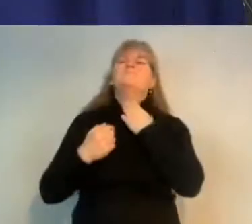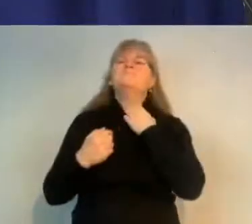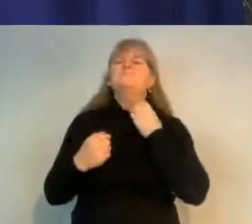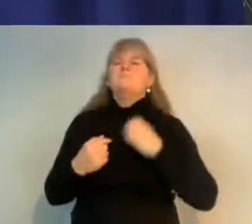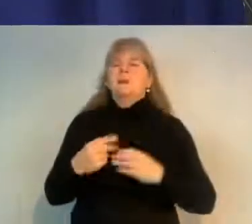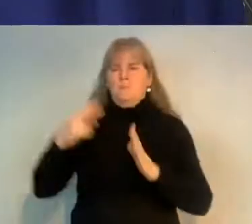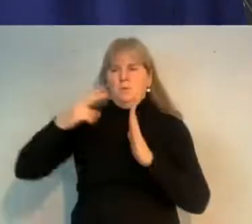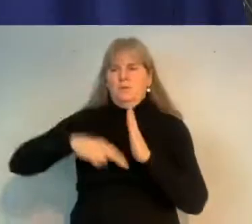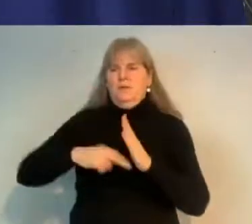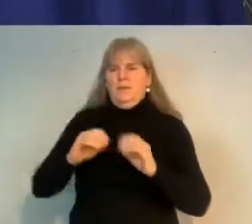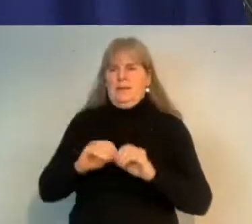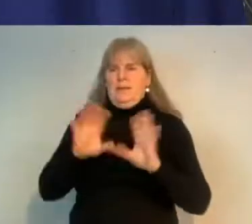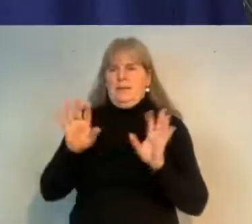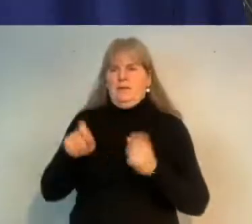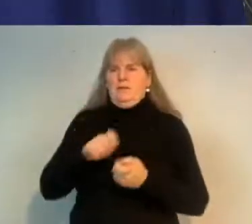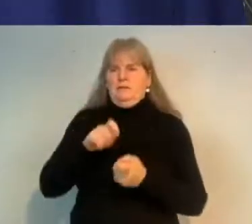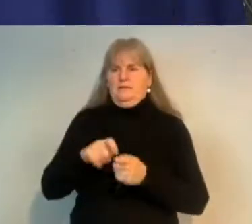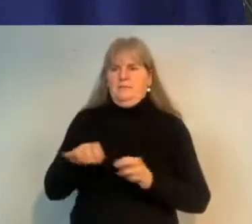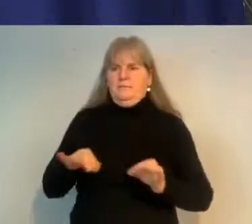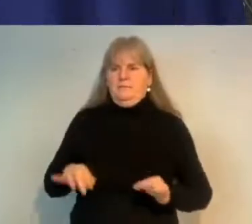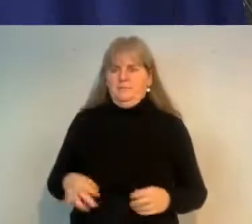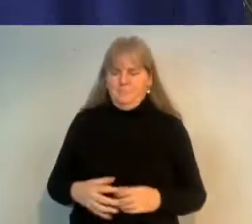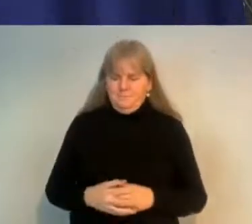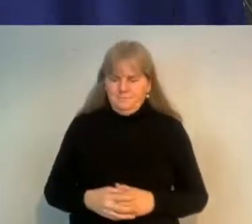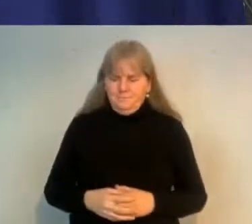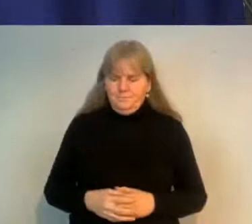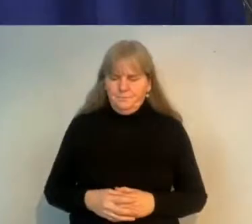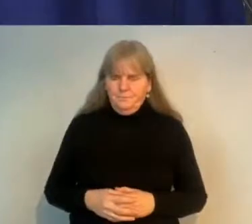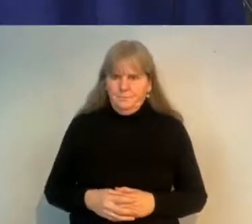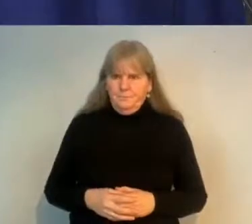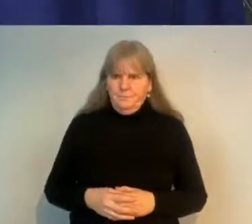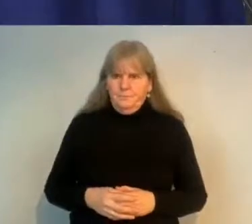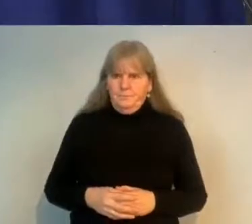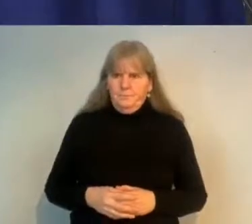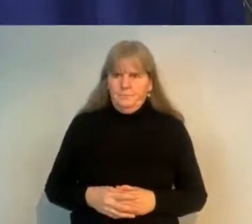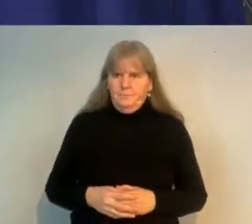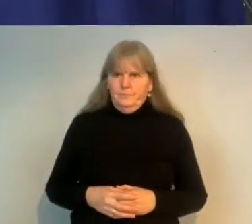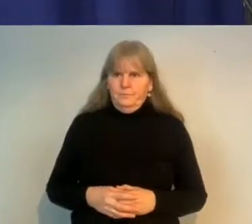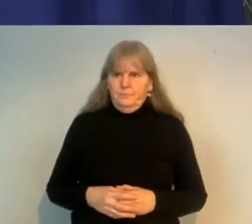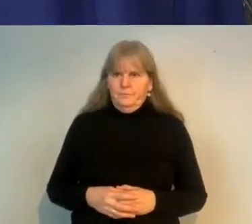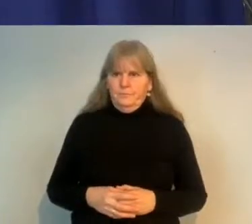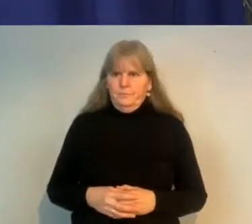Just a second. Oh, there's a lot of pages here.